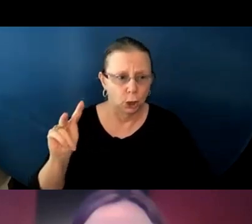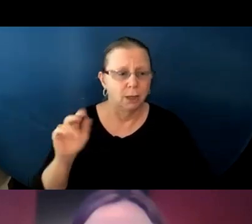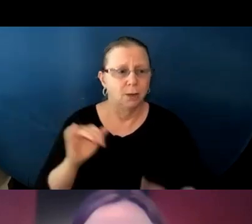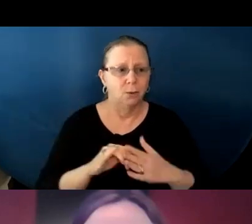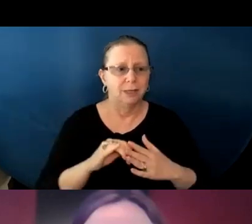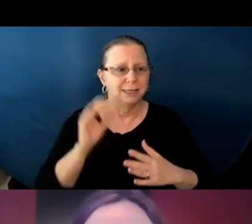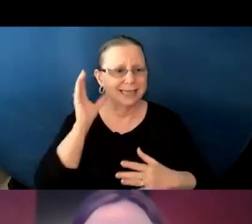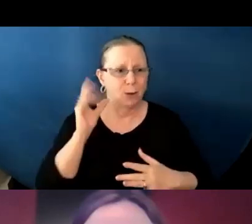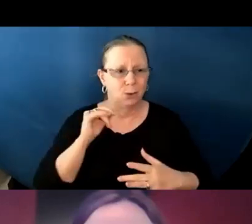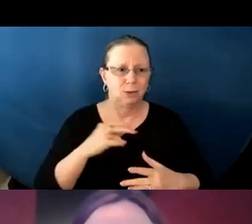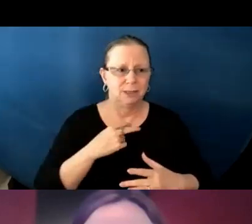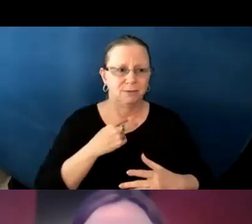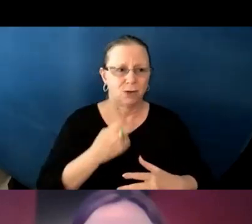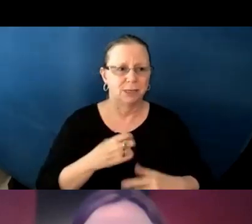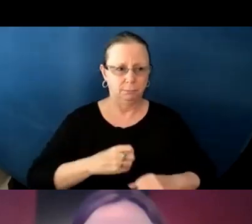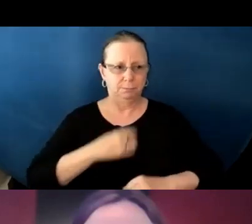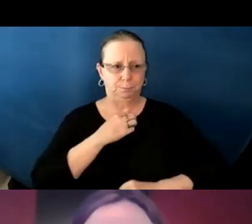voice. And he said, okay, Mr. Davis,